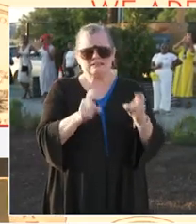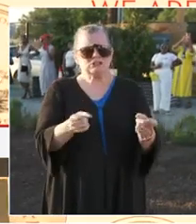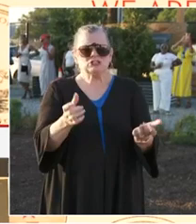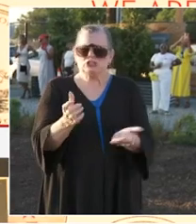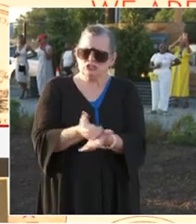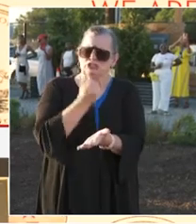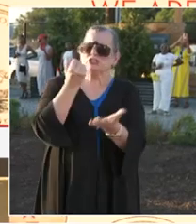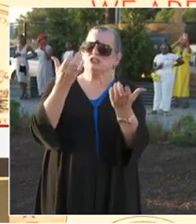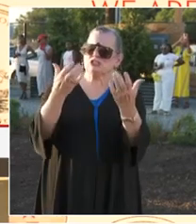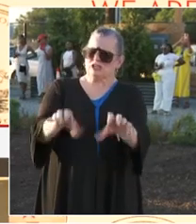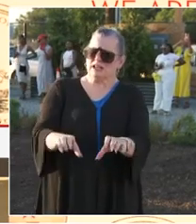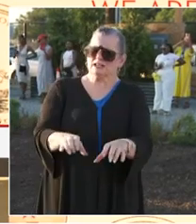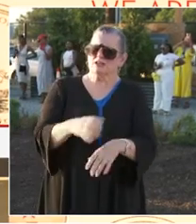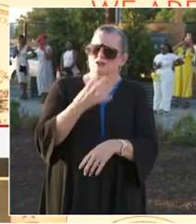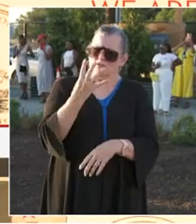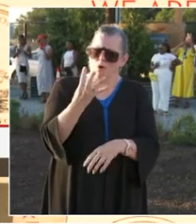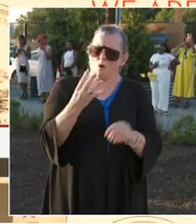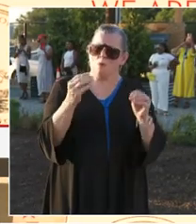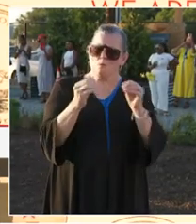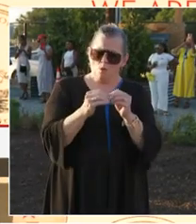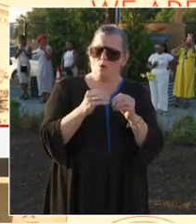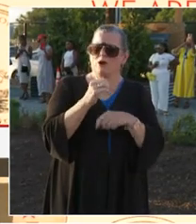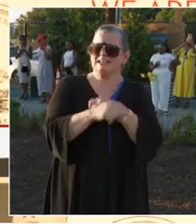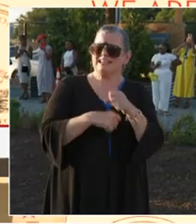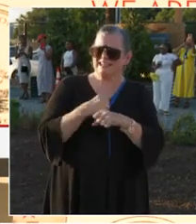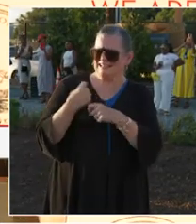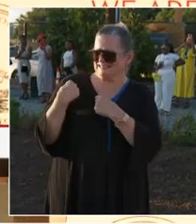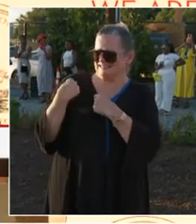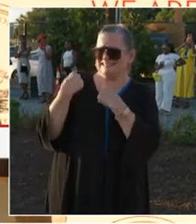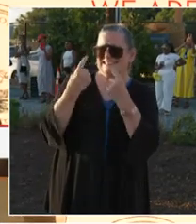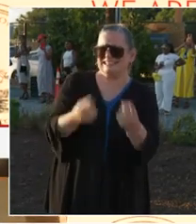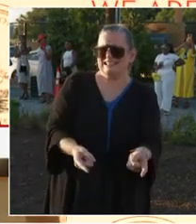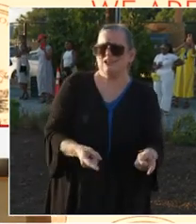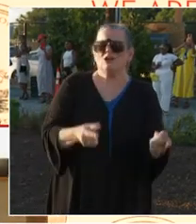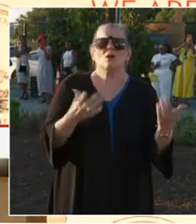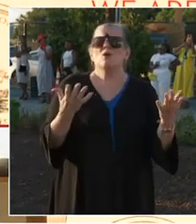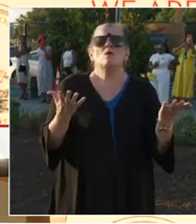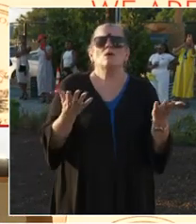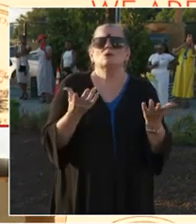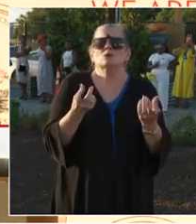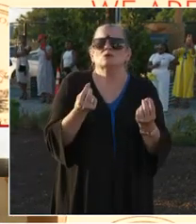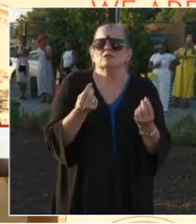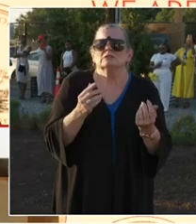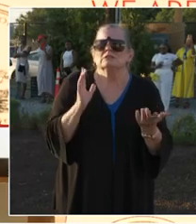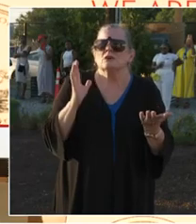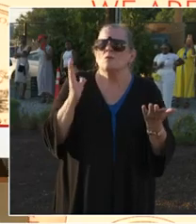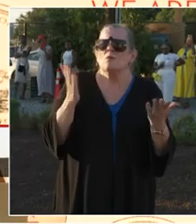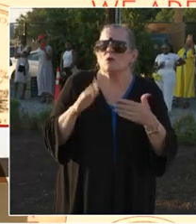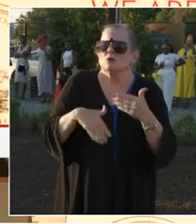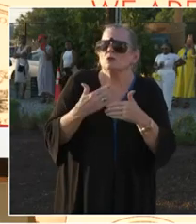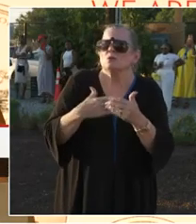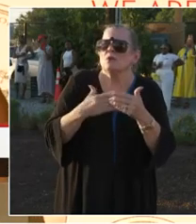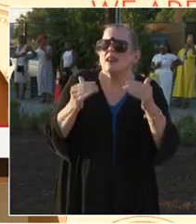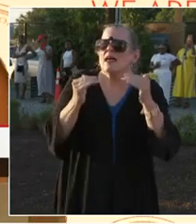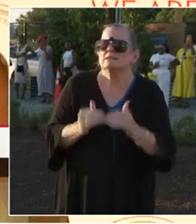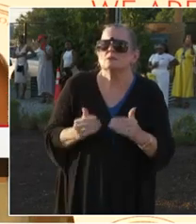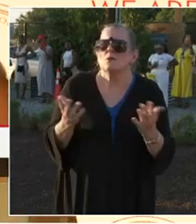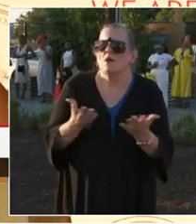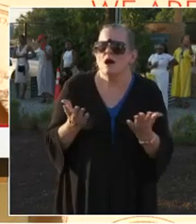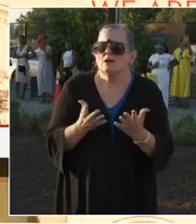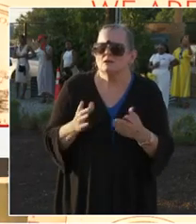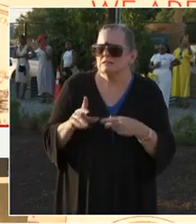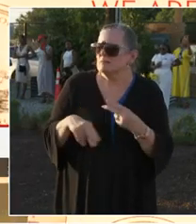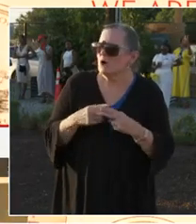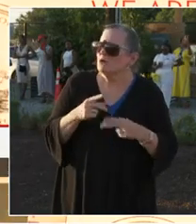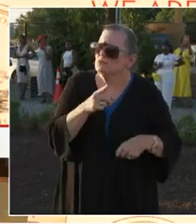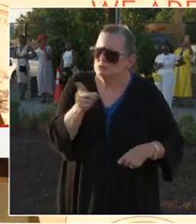And what do you want to be remembered for? What do you want your legacy to be? And I